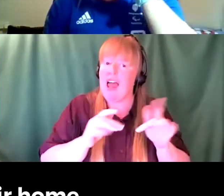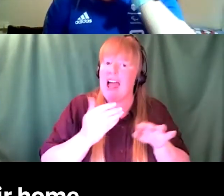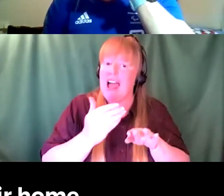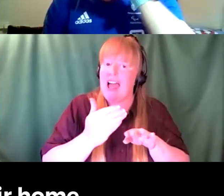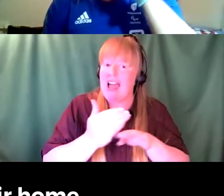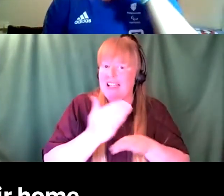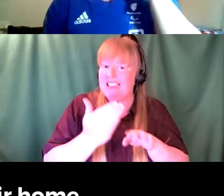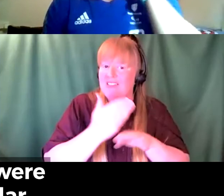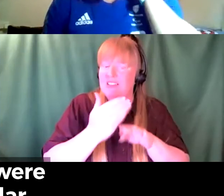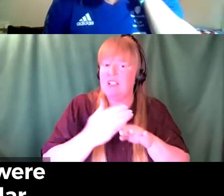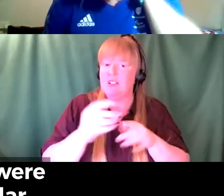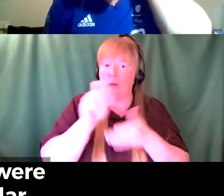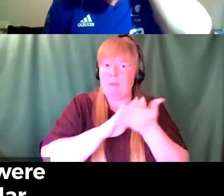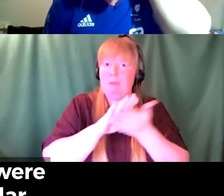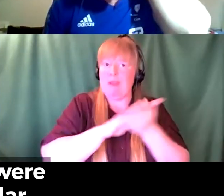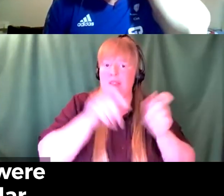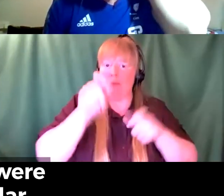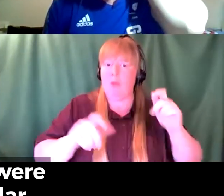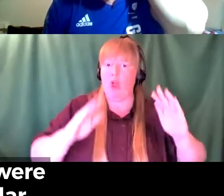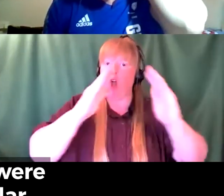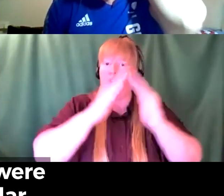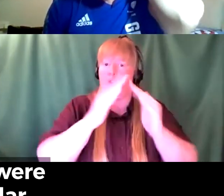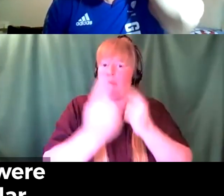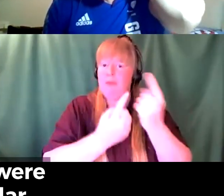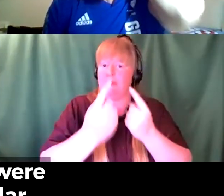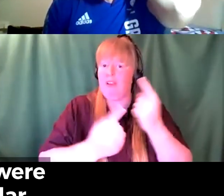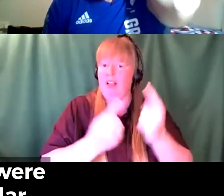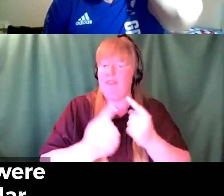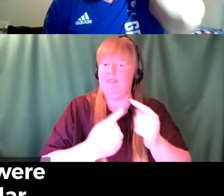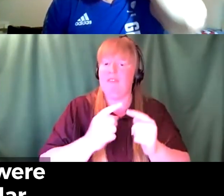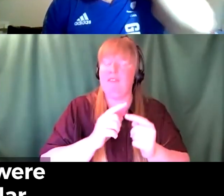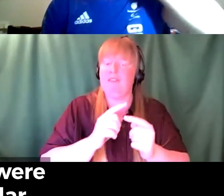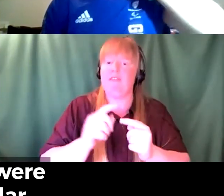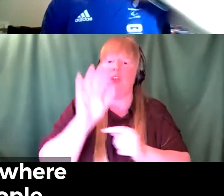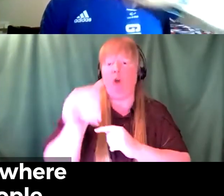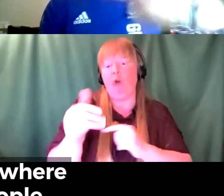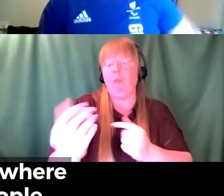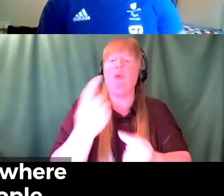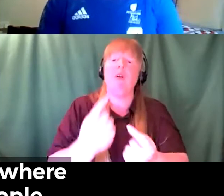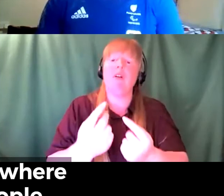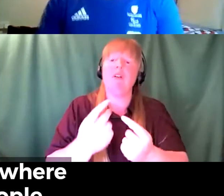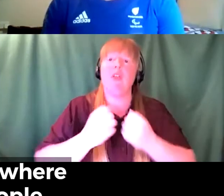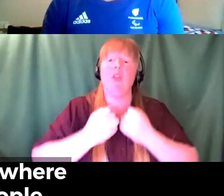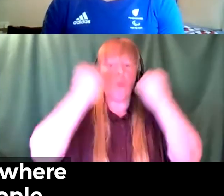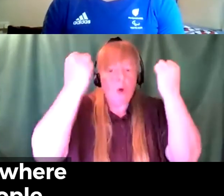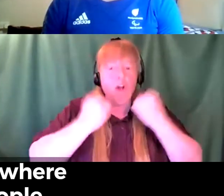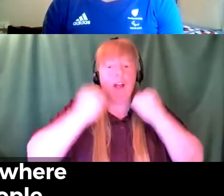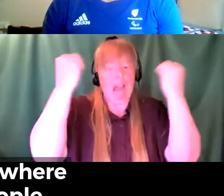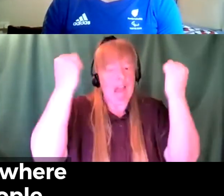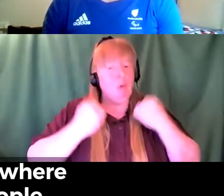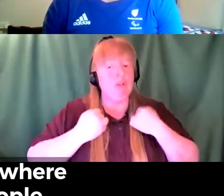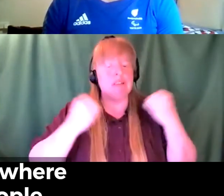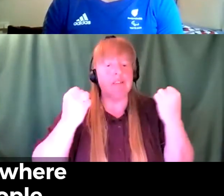their home, the kind of the workouts were probably the most popular. We had the bigger sessions